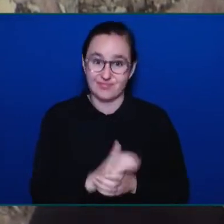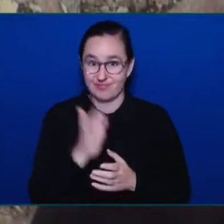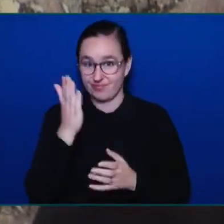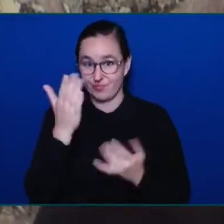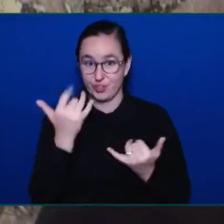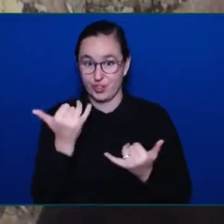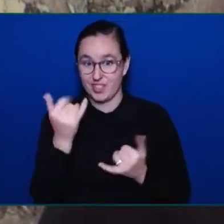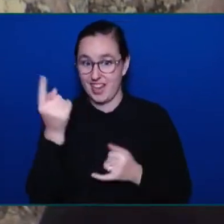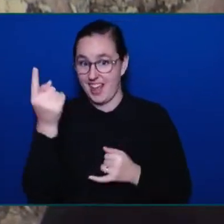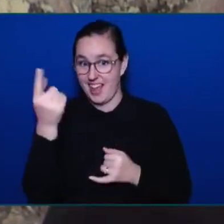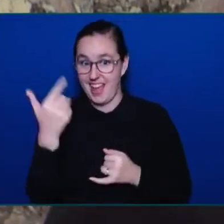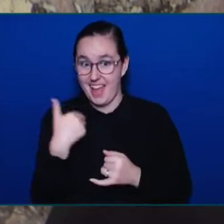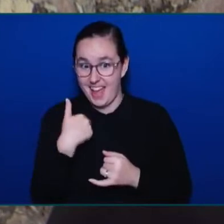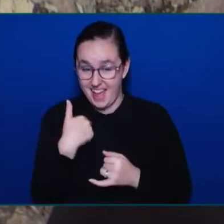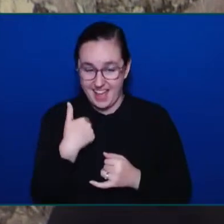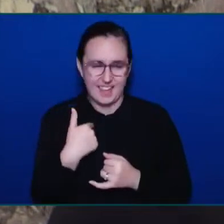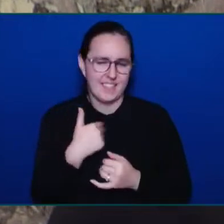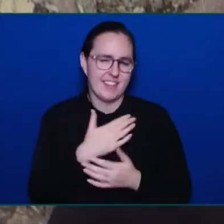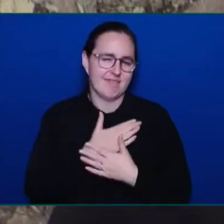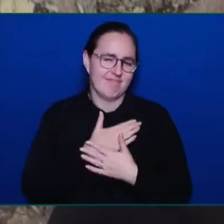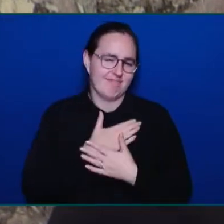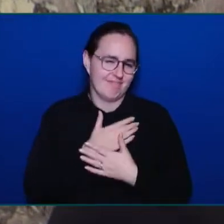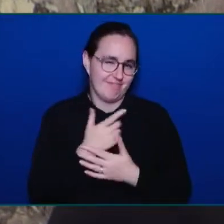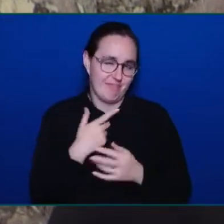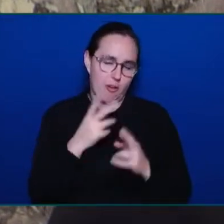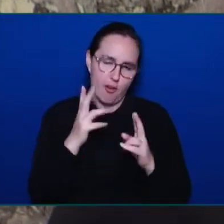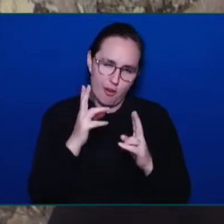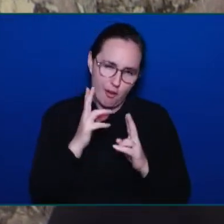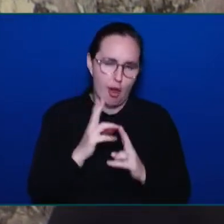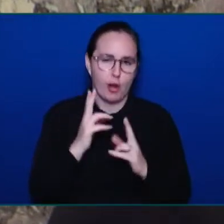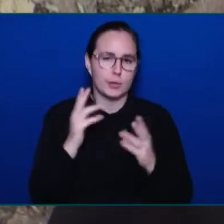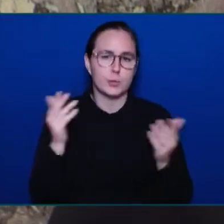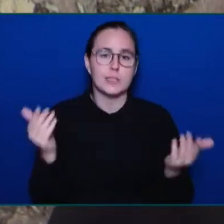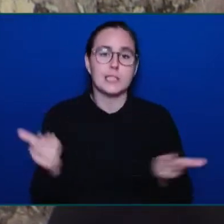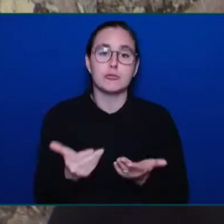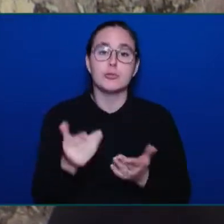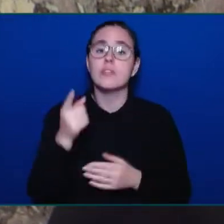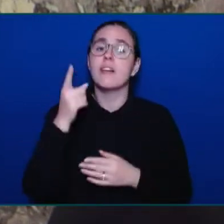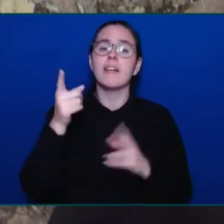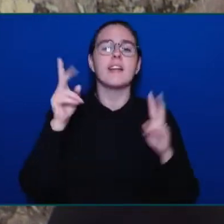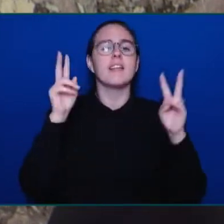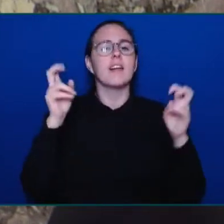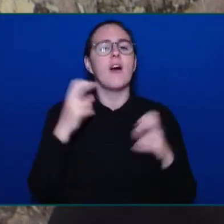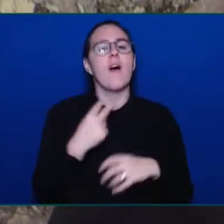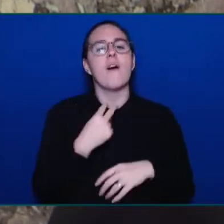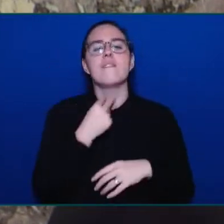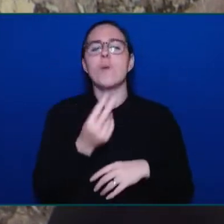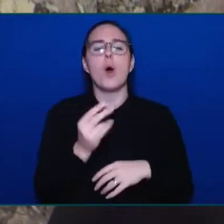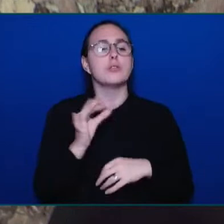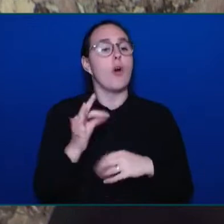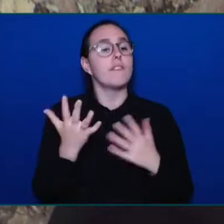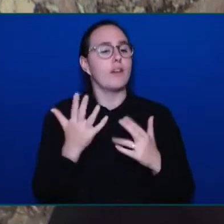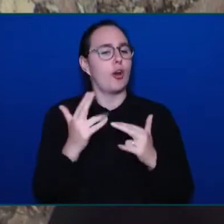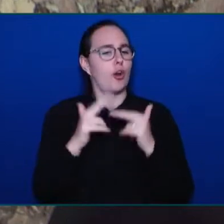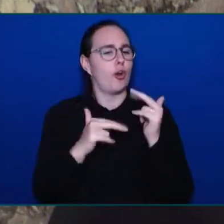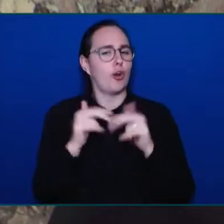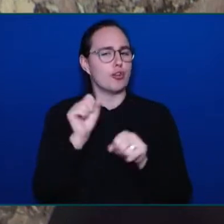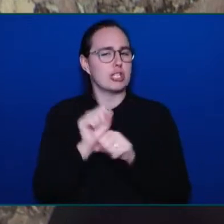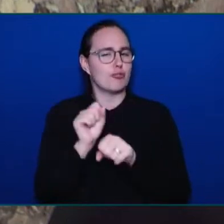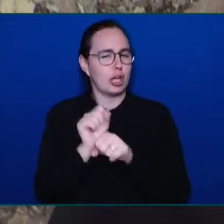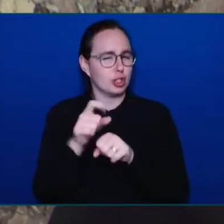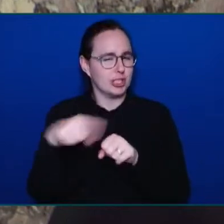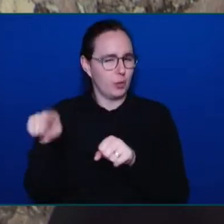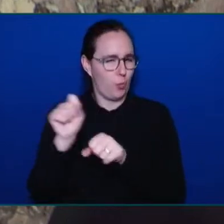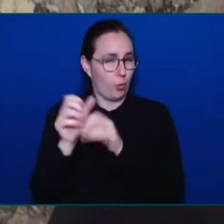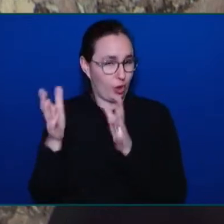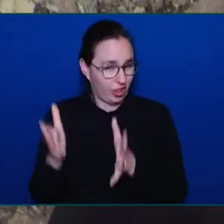We have the voice of construction workers coming here from across the province. The BC Building Trade Executive